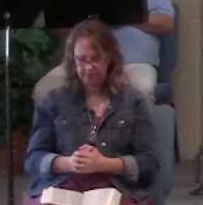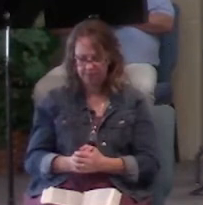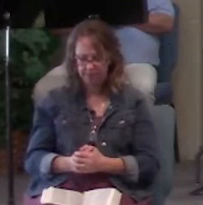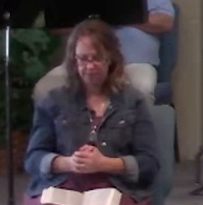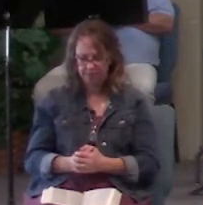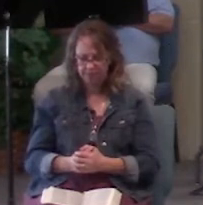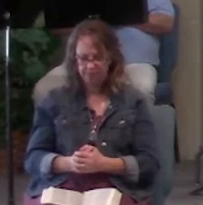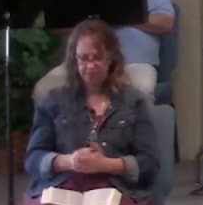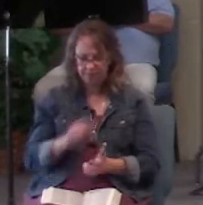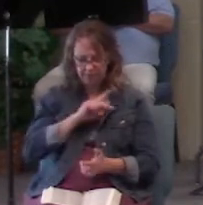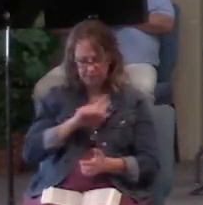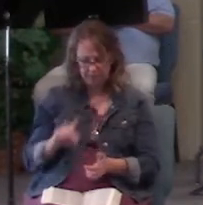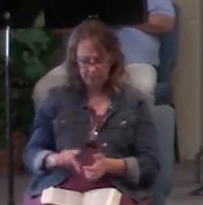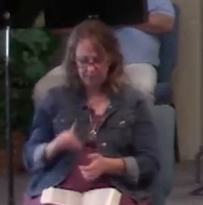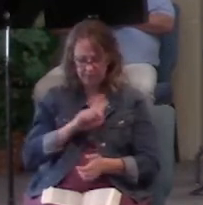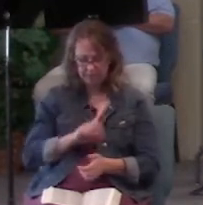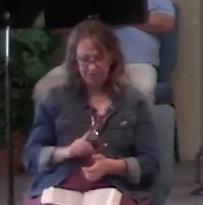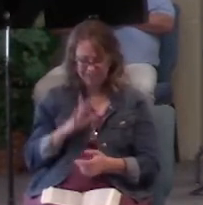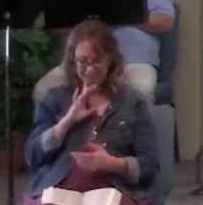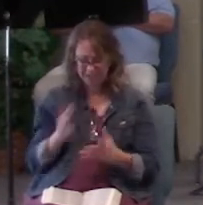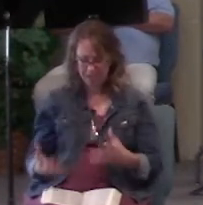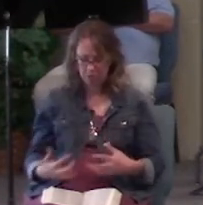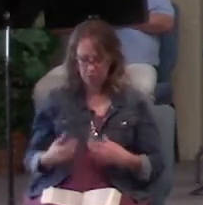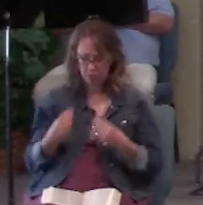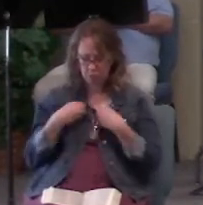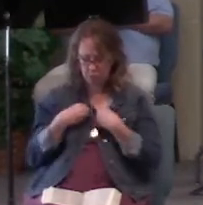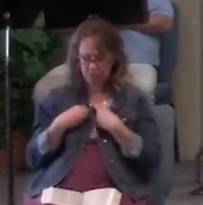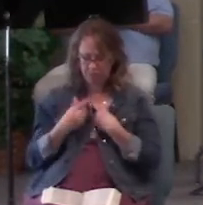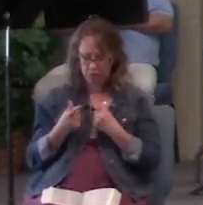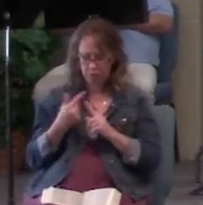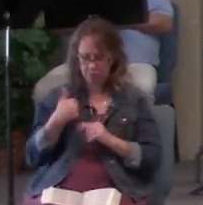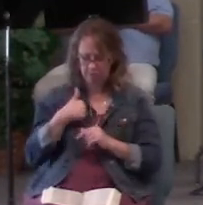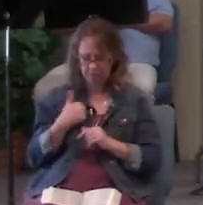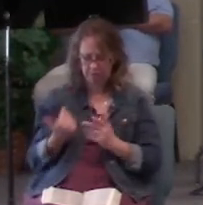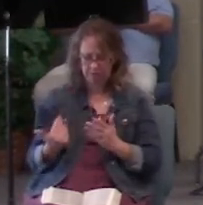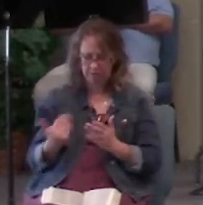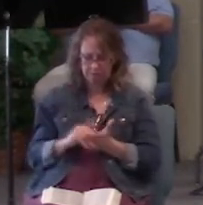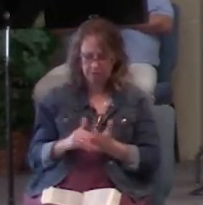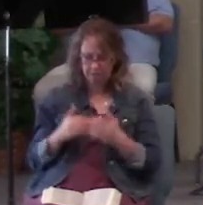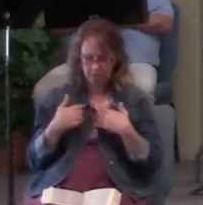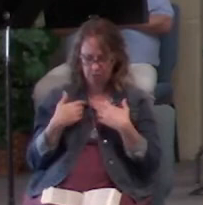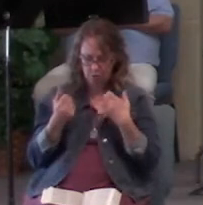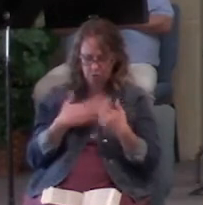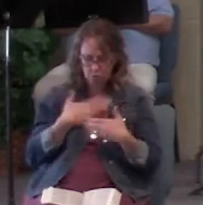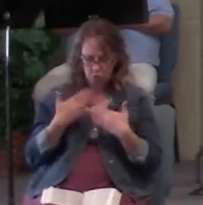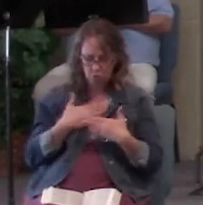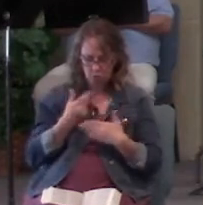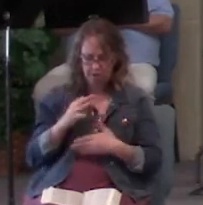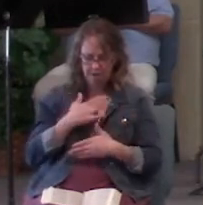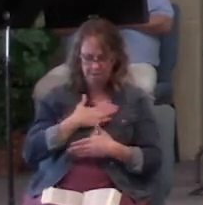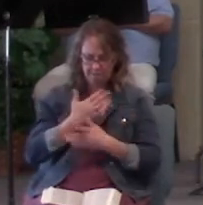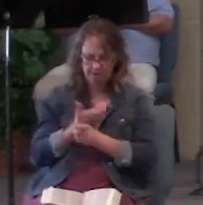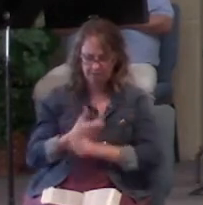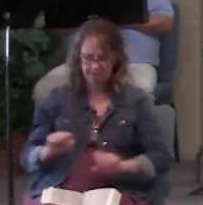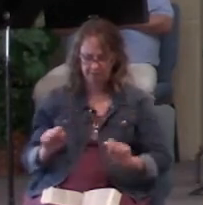As King David would say, restore to me the joy of my salvation.